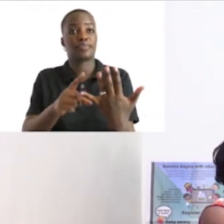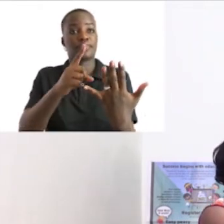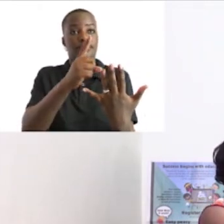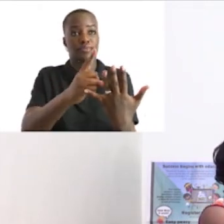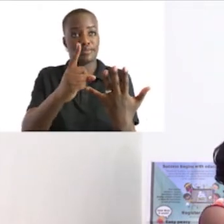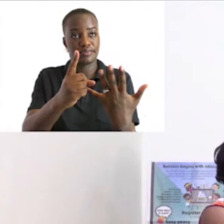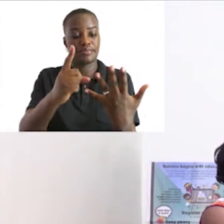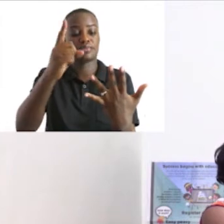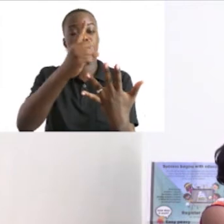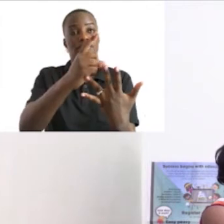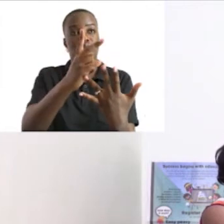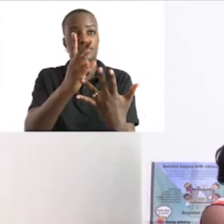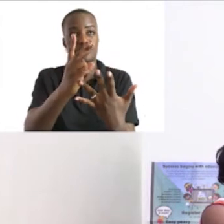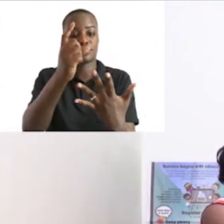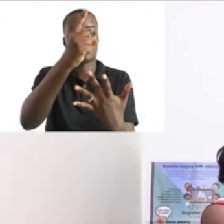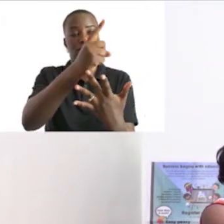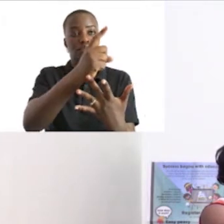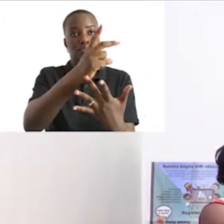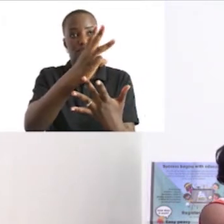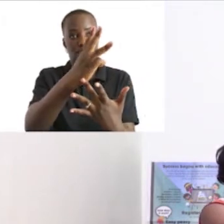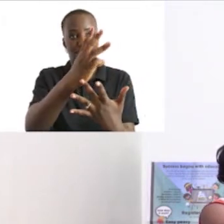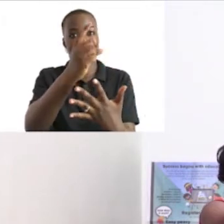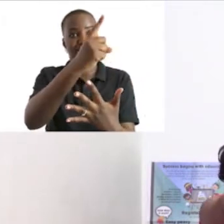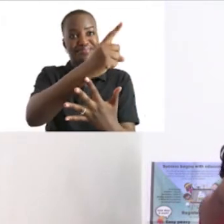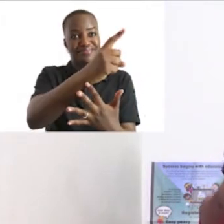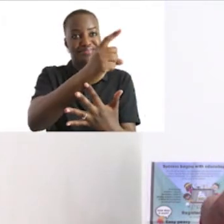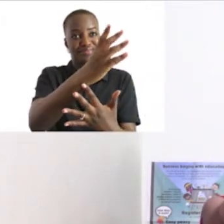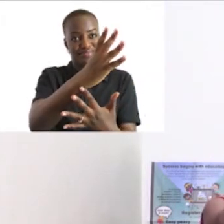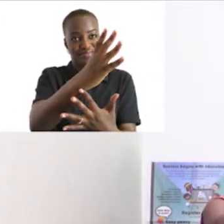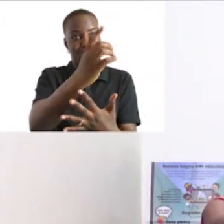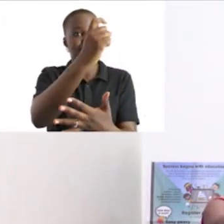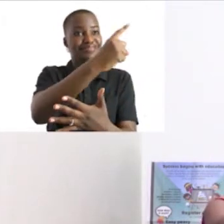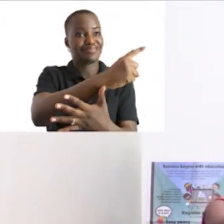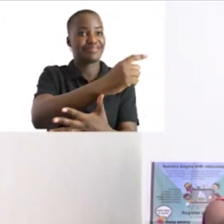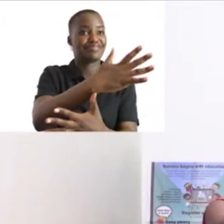11, 12, 13, 14, and